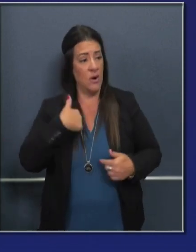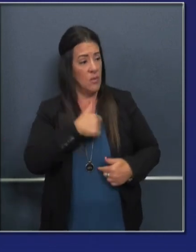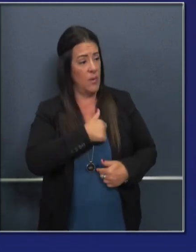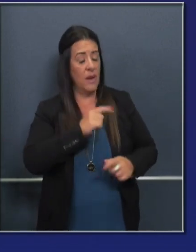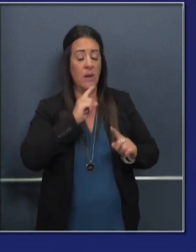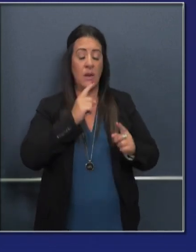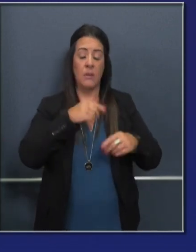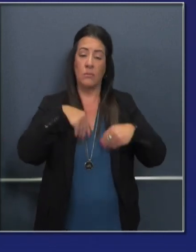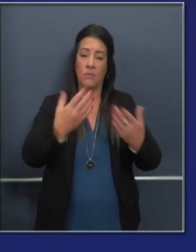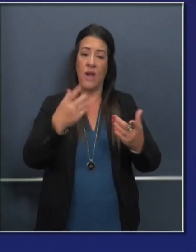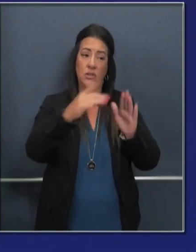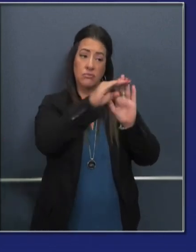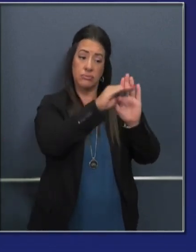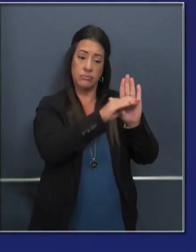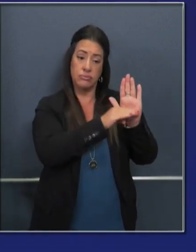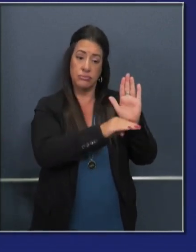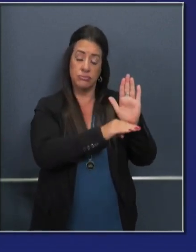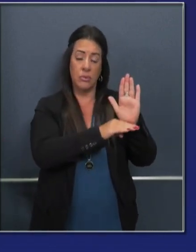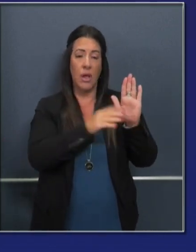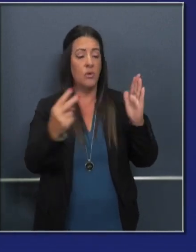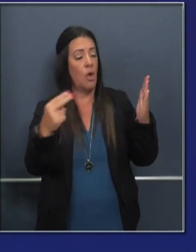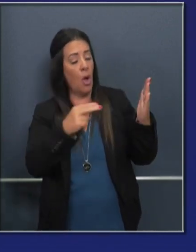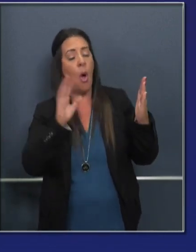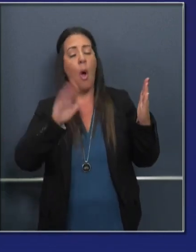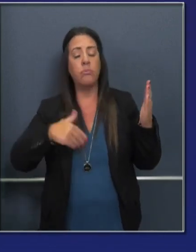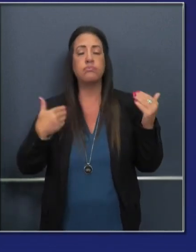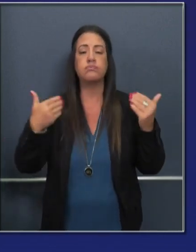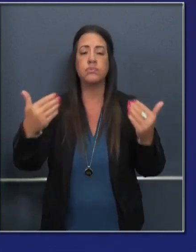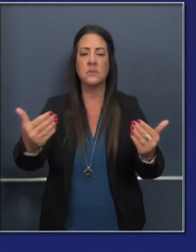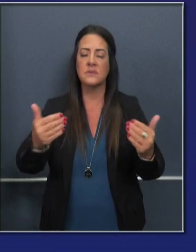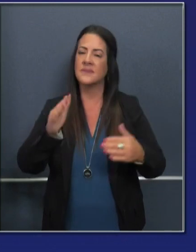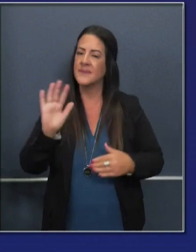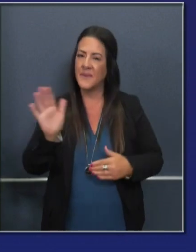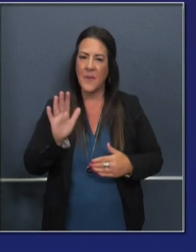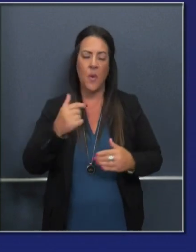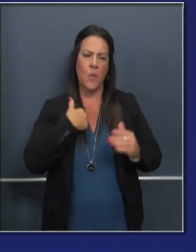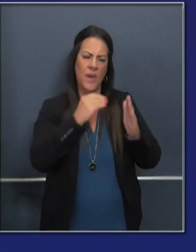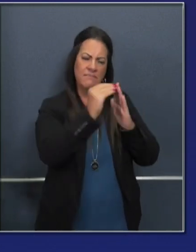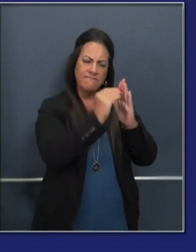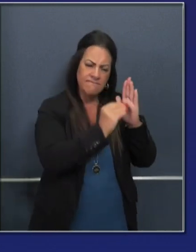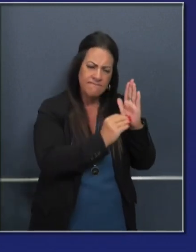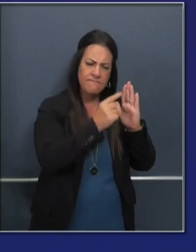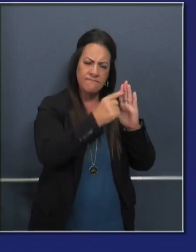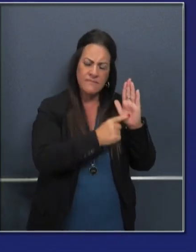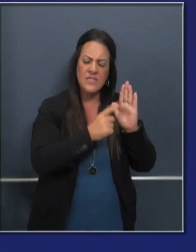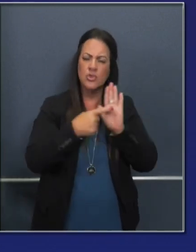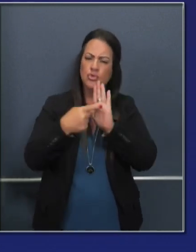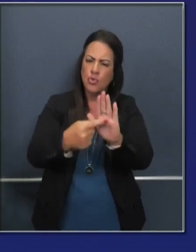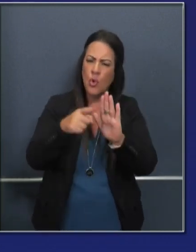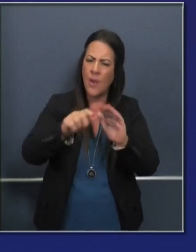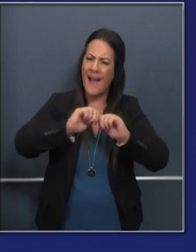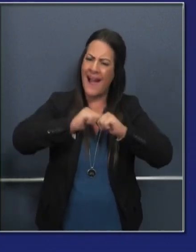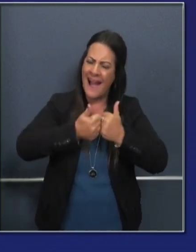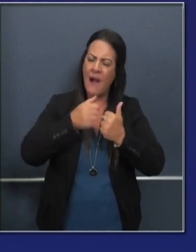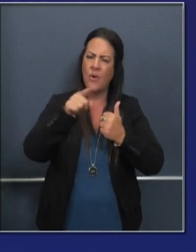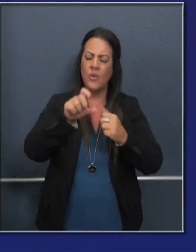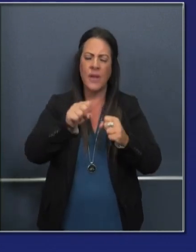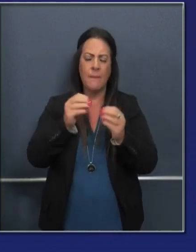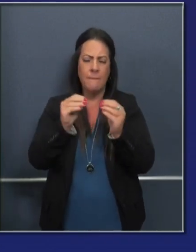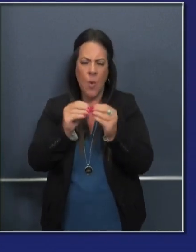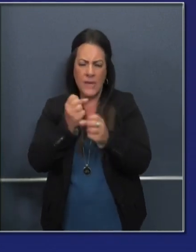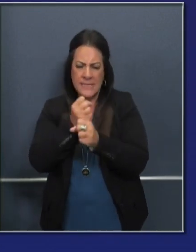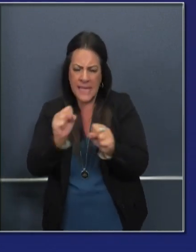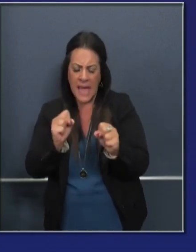it does not mean go. The guidelines are a document of how to safely and responsibly reopen